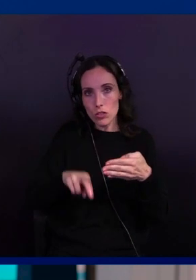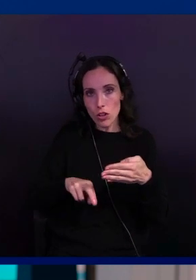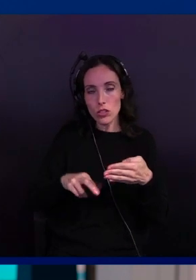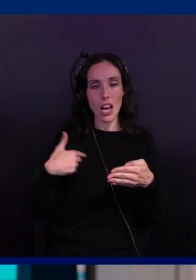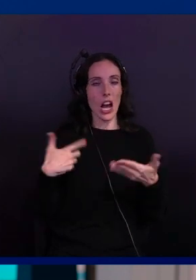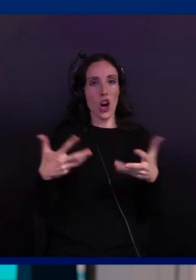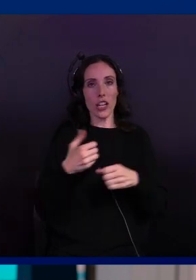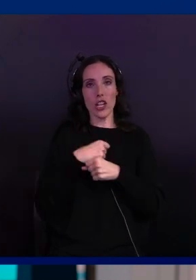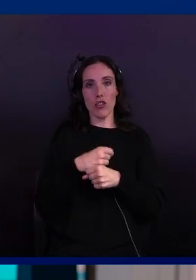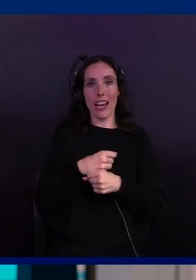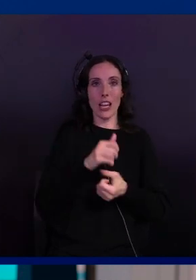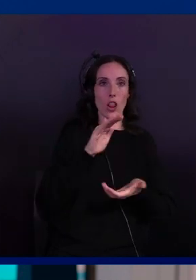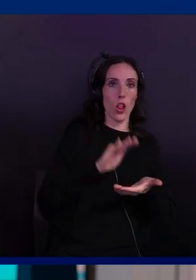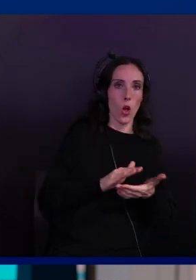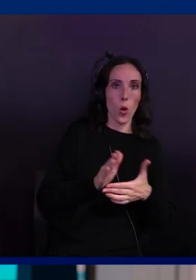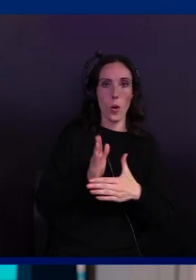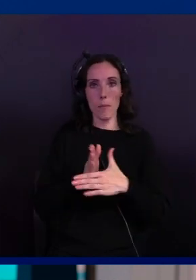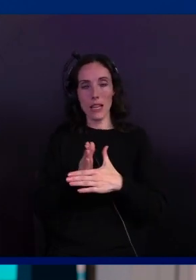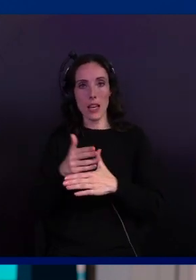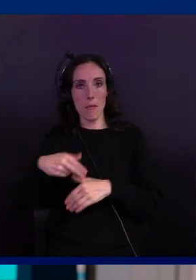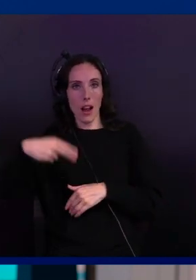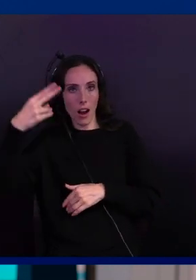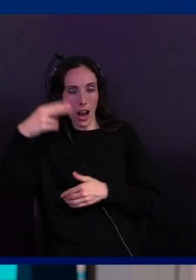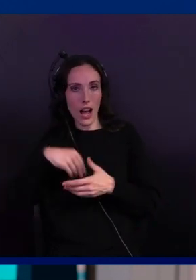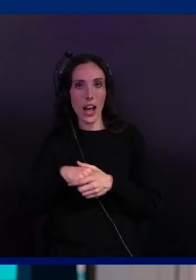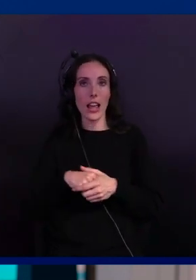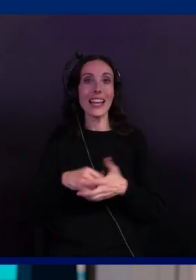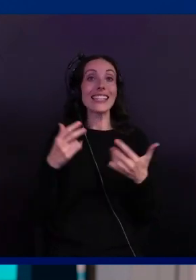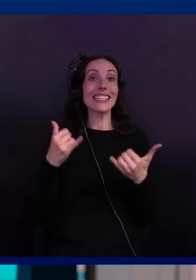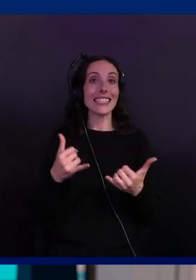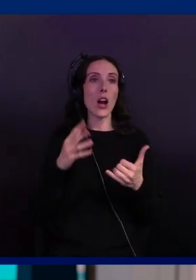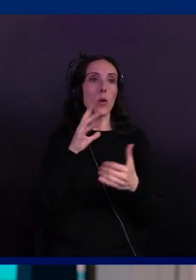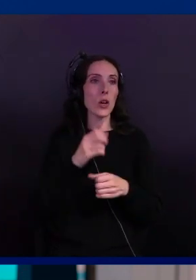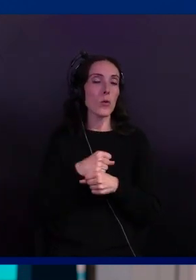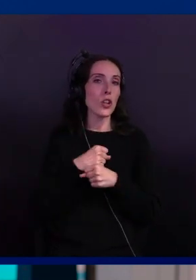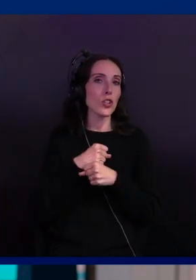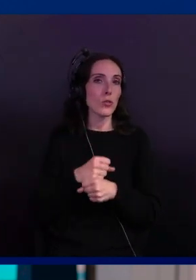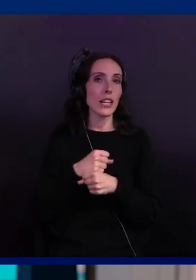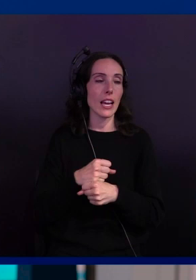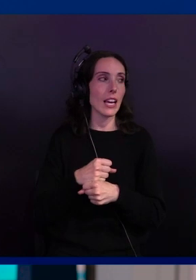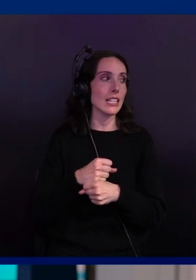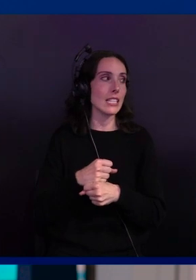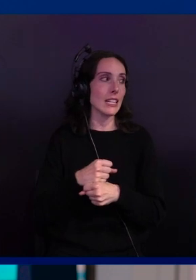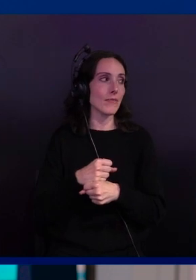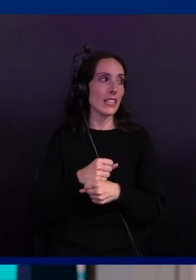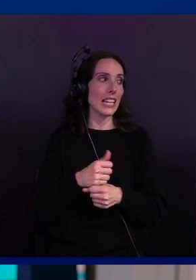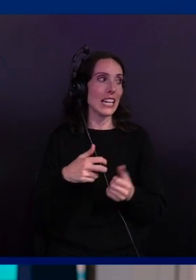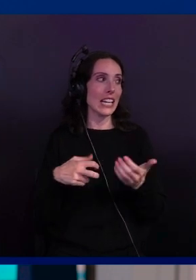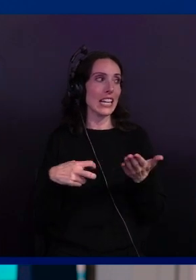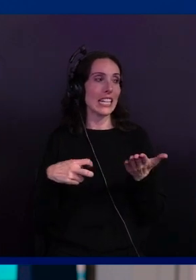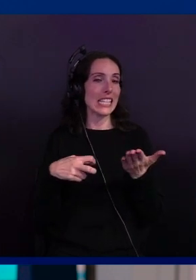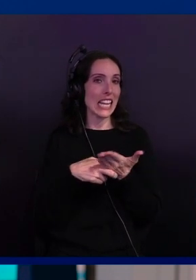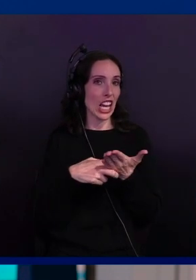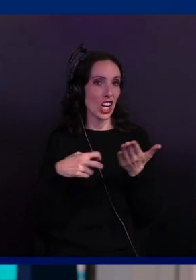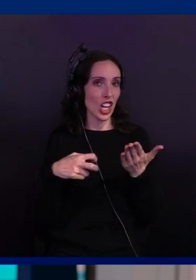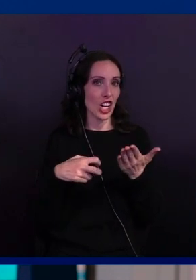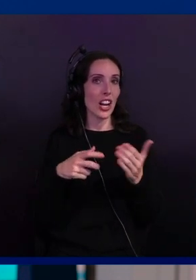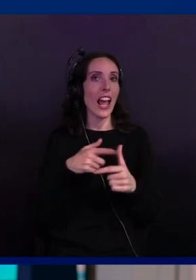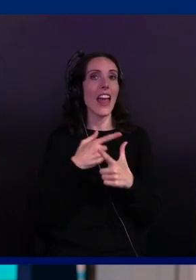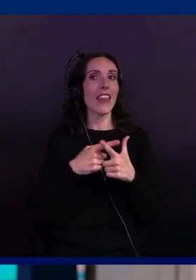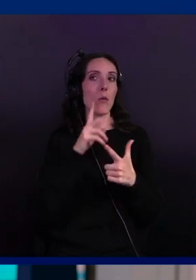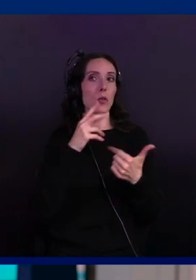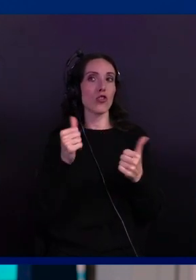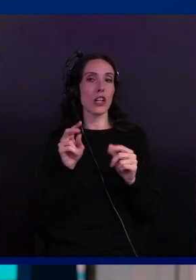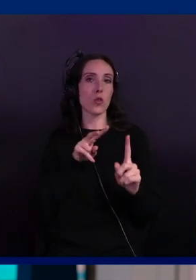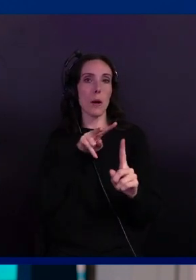created. Now, once it is done, we are going to create a detector. That is where we are going to invoke this trained machine learning.